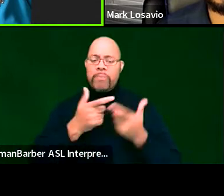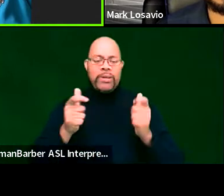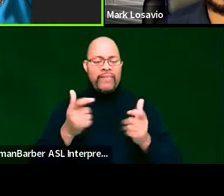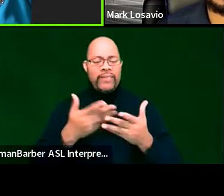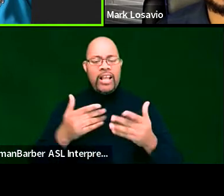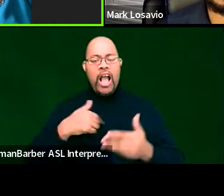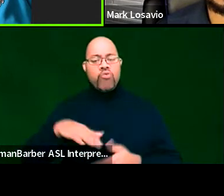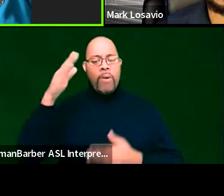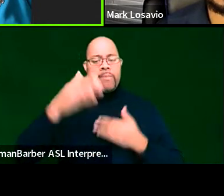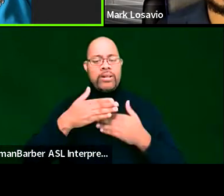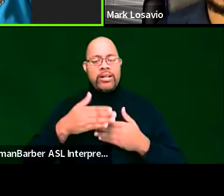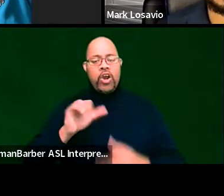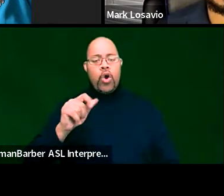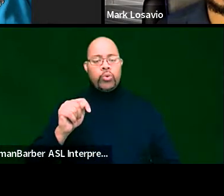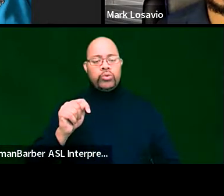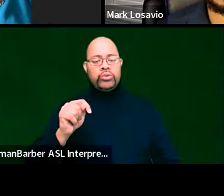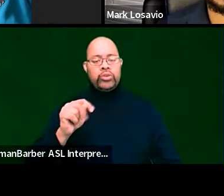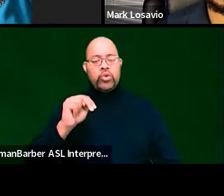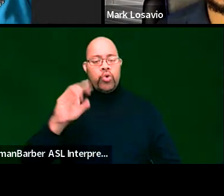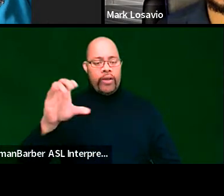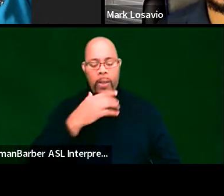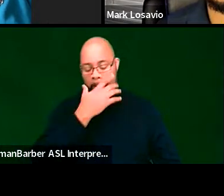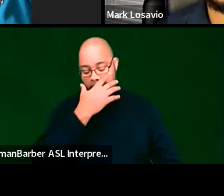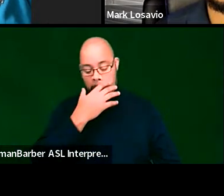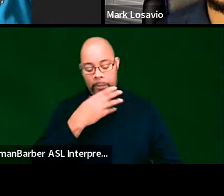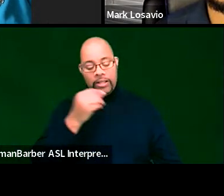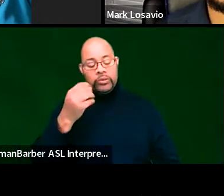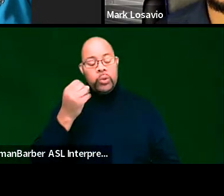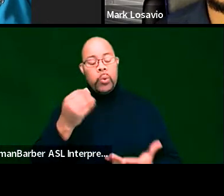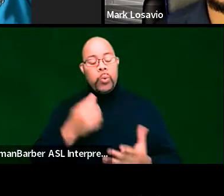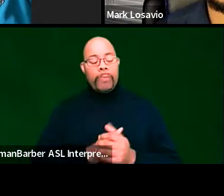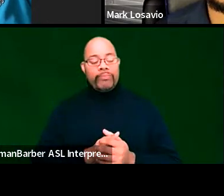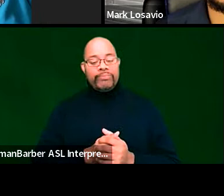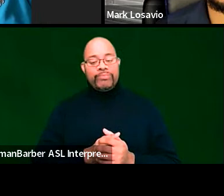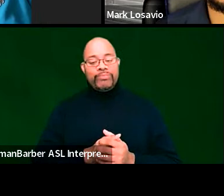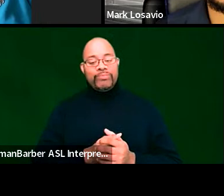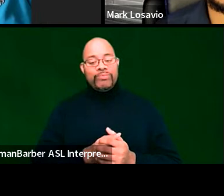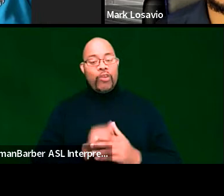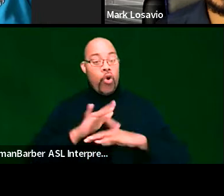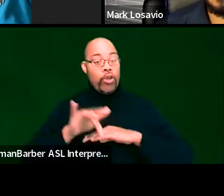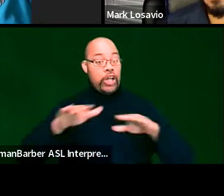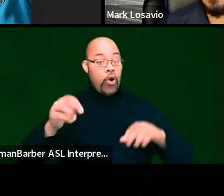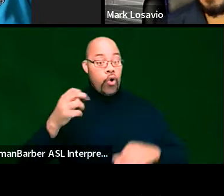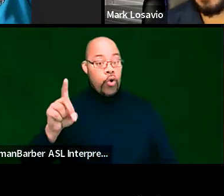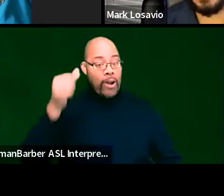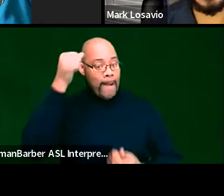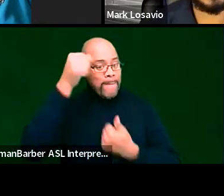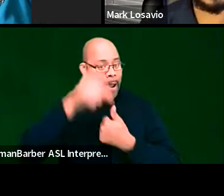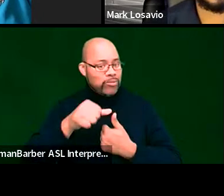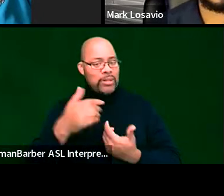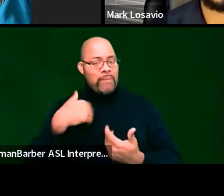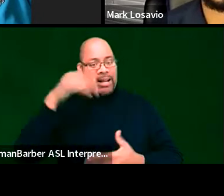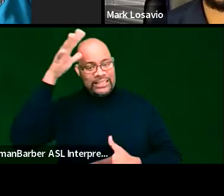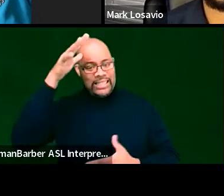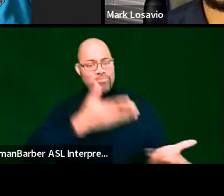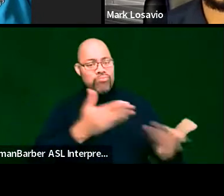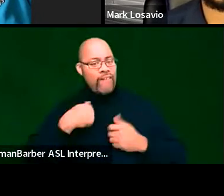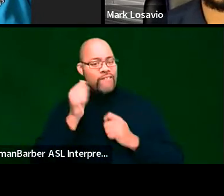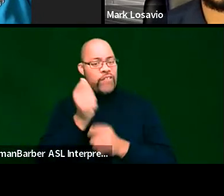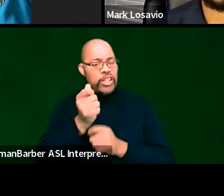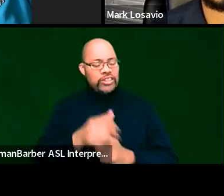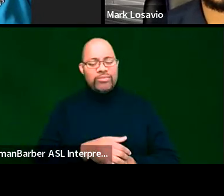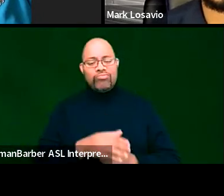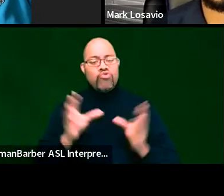piece. I grew up near the coast of North Carolina. And so, you know, all early childhood memories of my dad taking us fishing